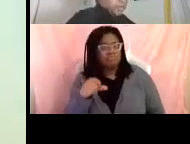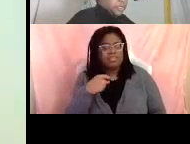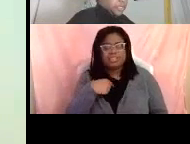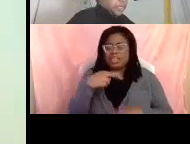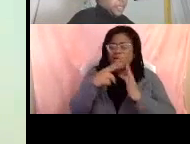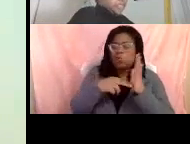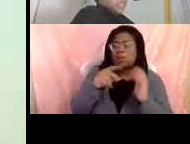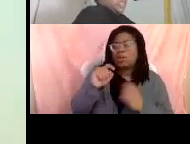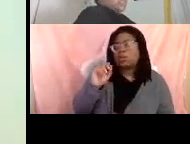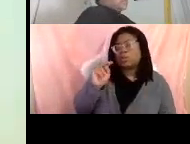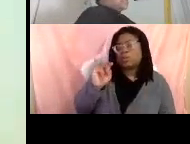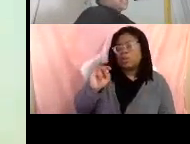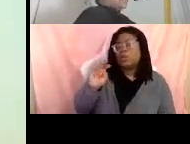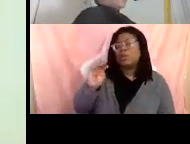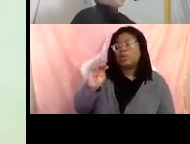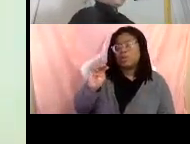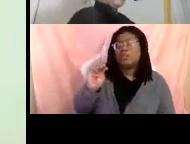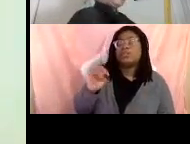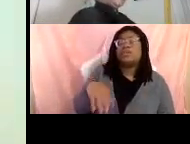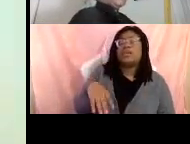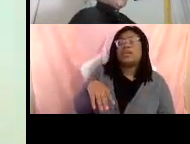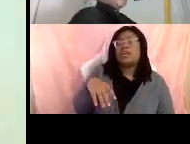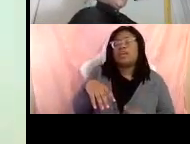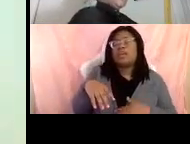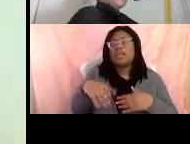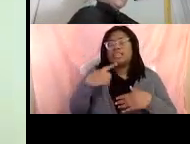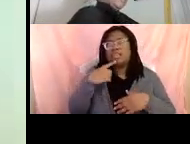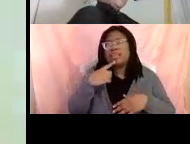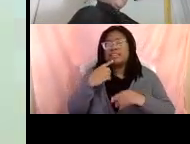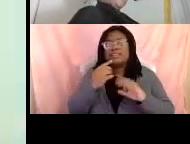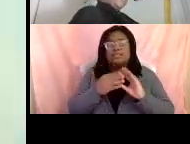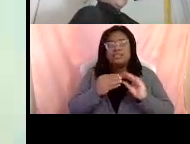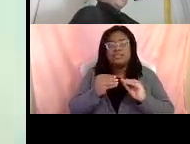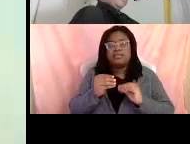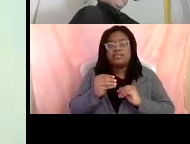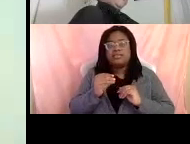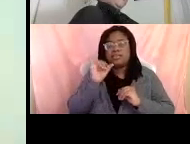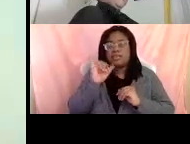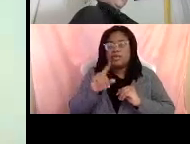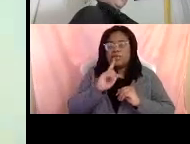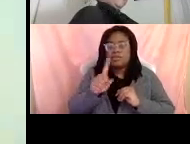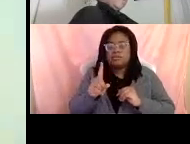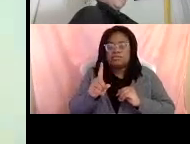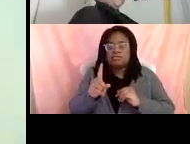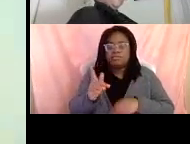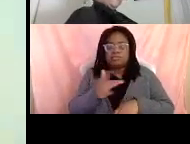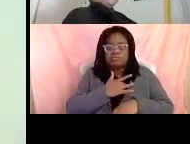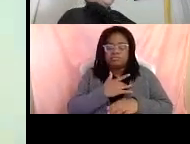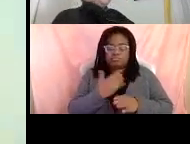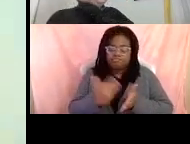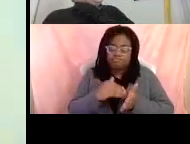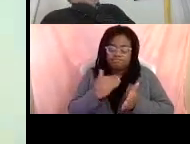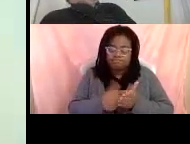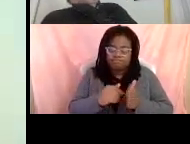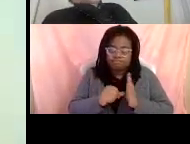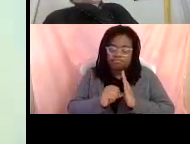Toni Morrison essay, or a set of Toni Morrison essays that really were reiterating over and over